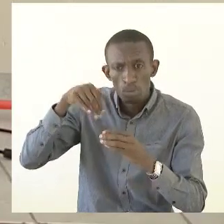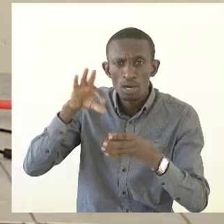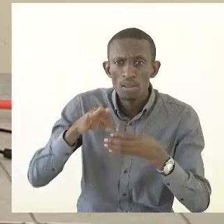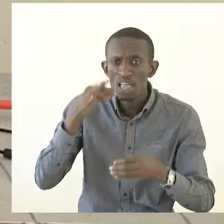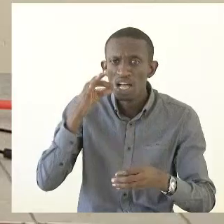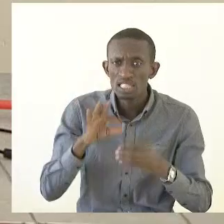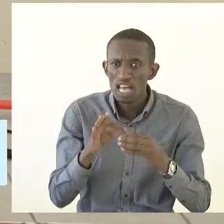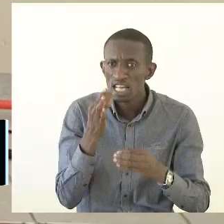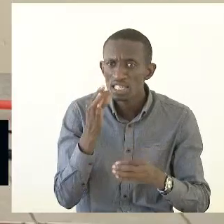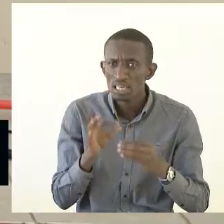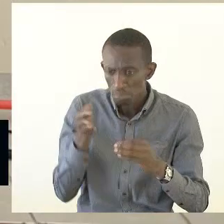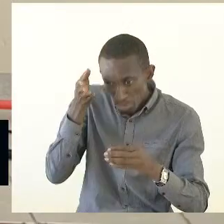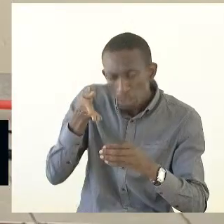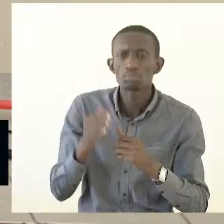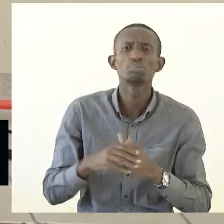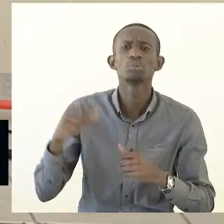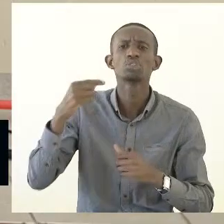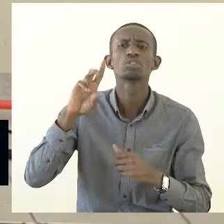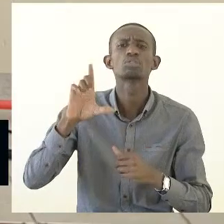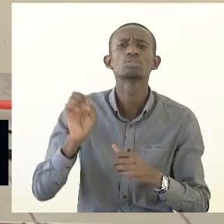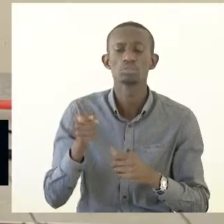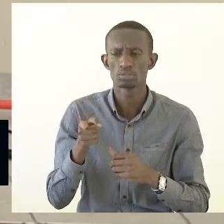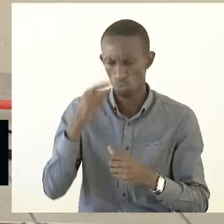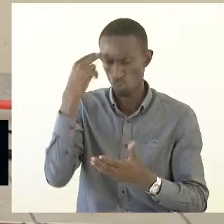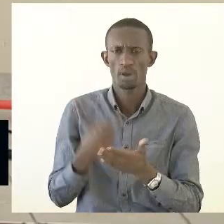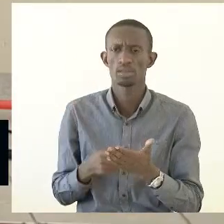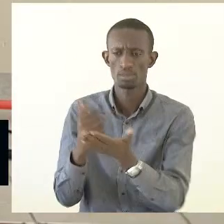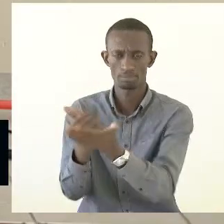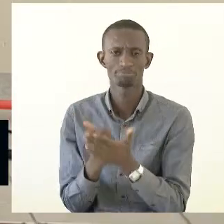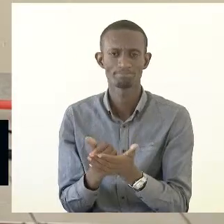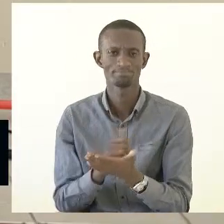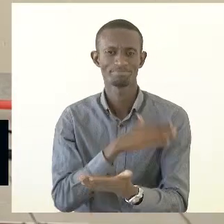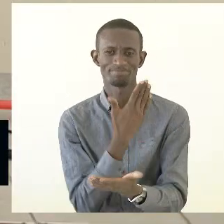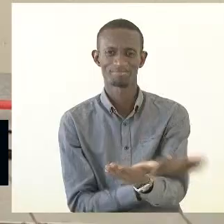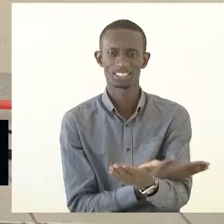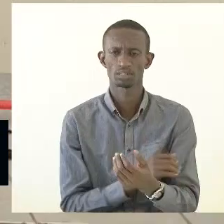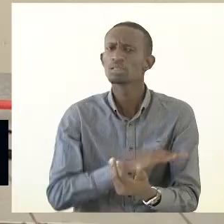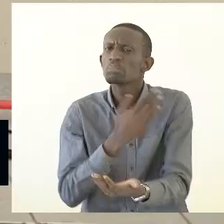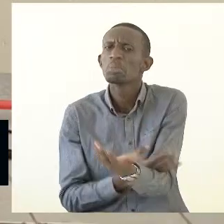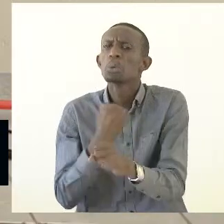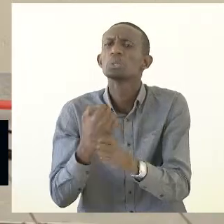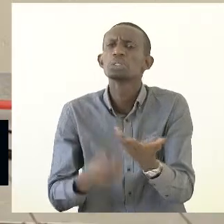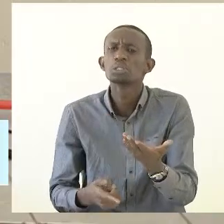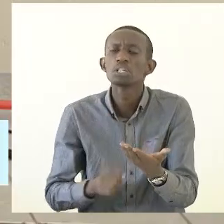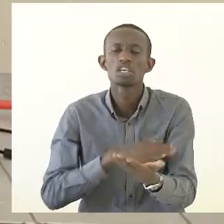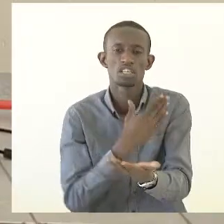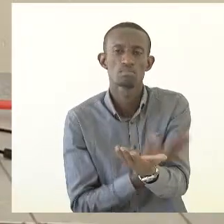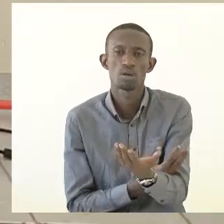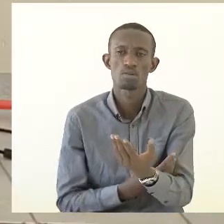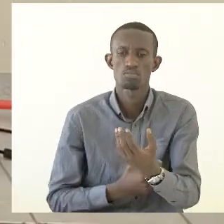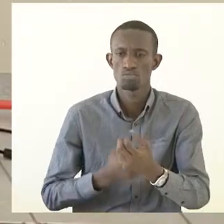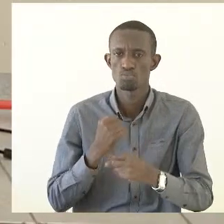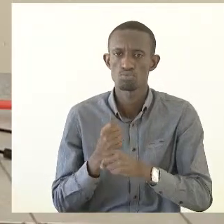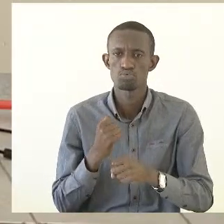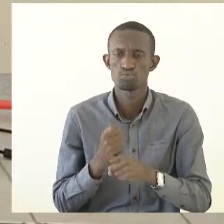is one of the energy-giving foods. They give us energy for doing work. energy for movement. Particularly in biology, talk